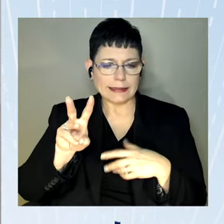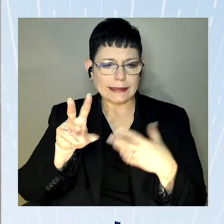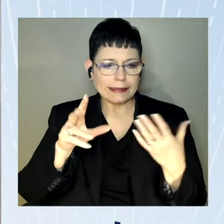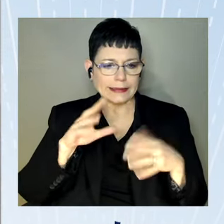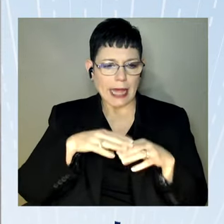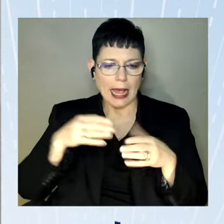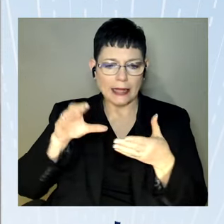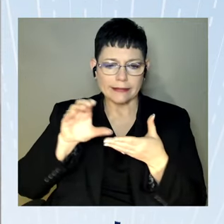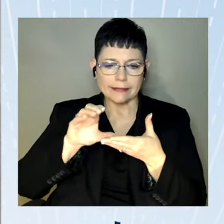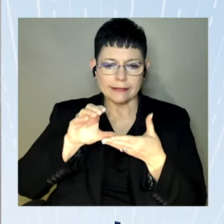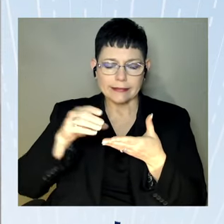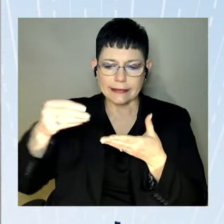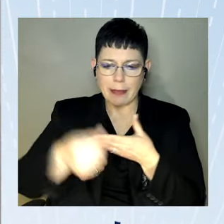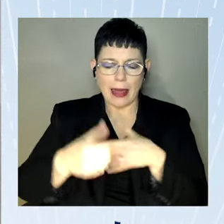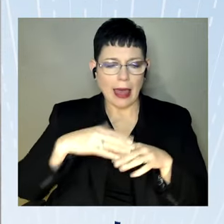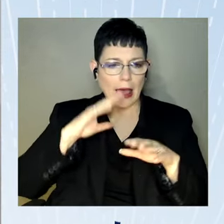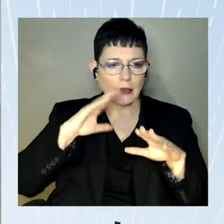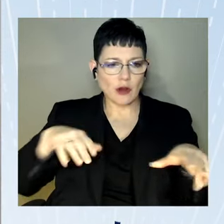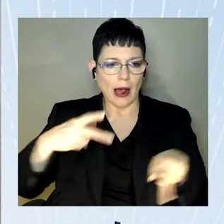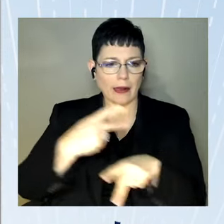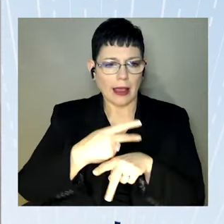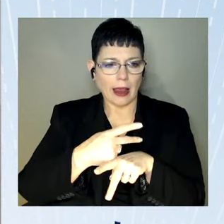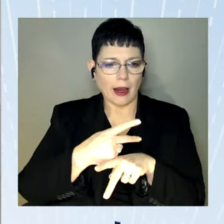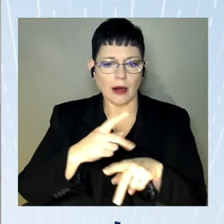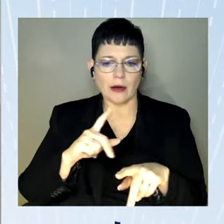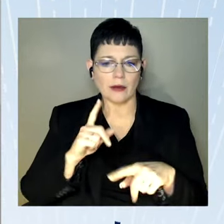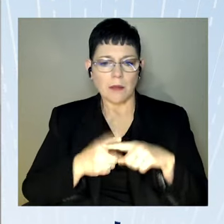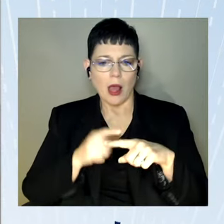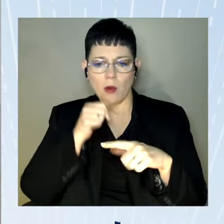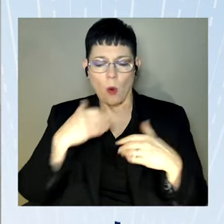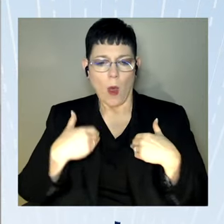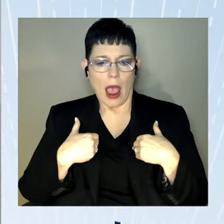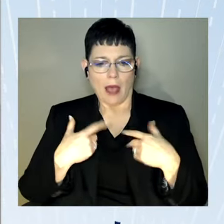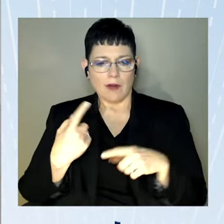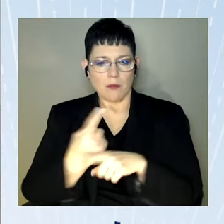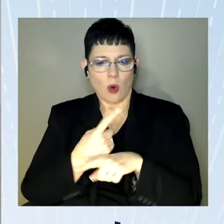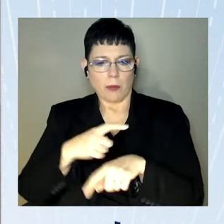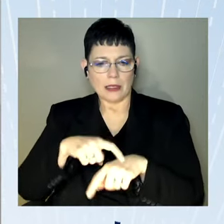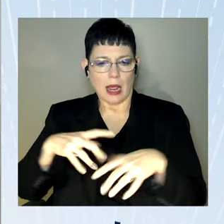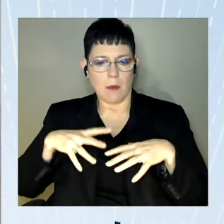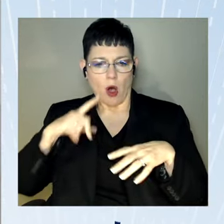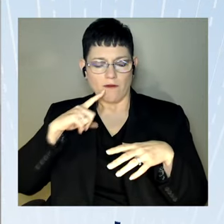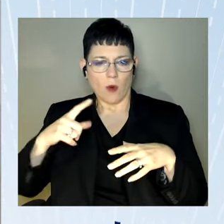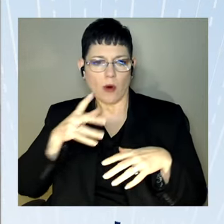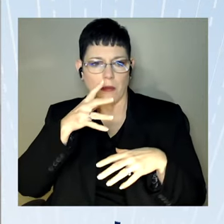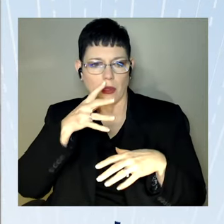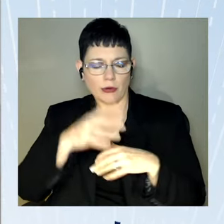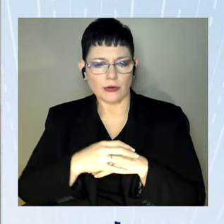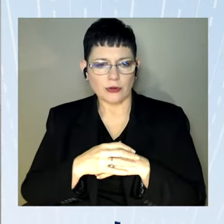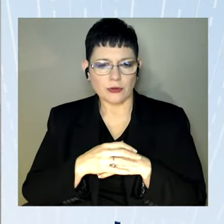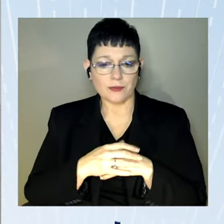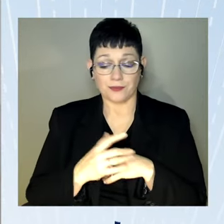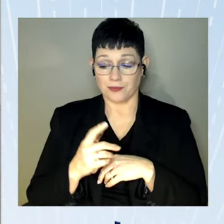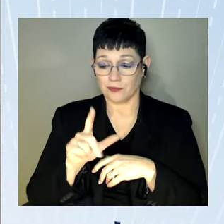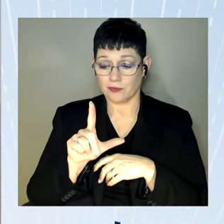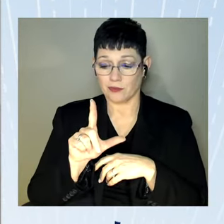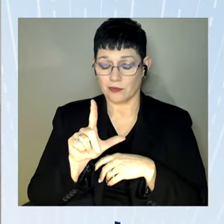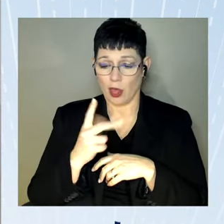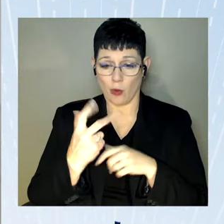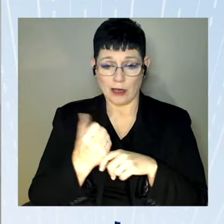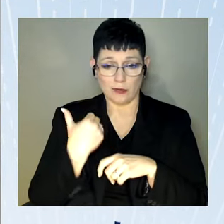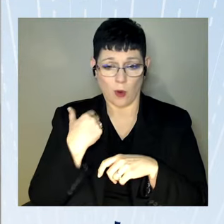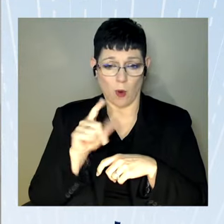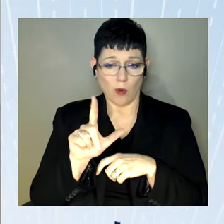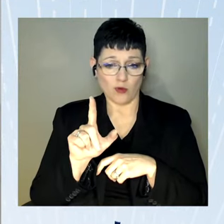care infrastructure. That's just unacceptable. In 2021, Canada created a national child